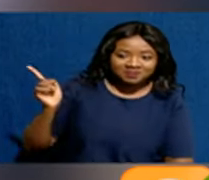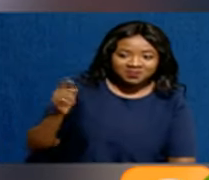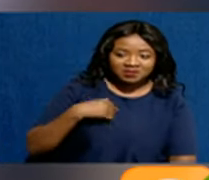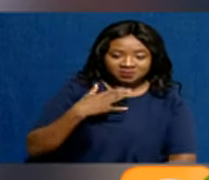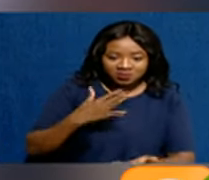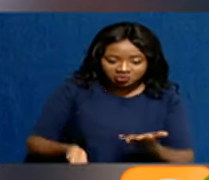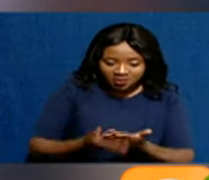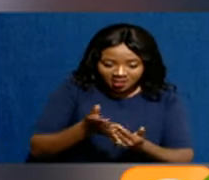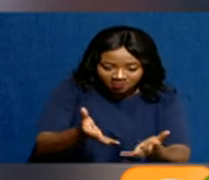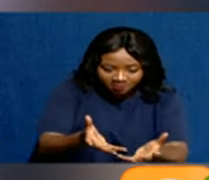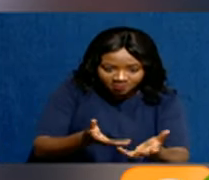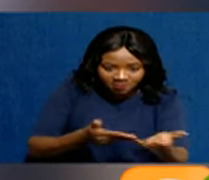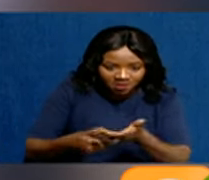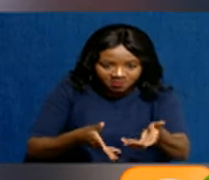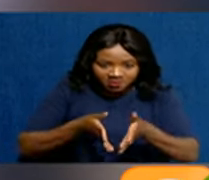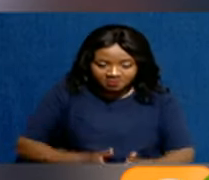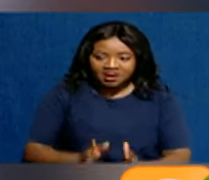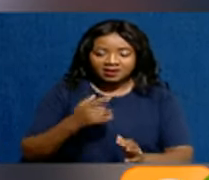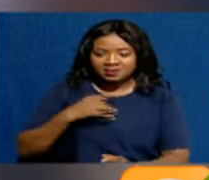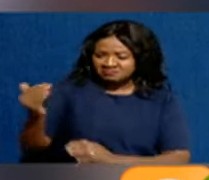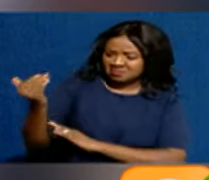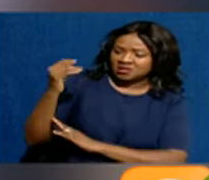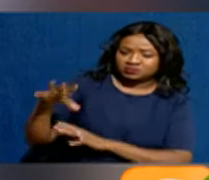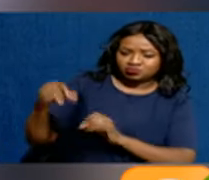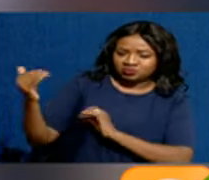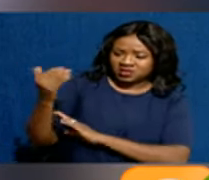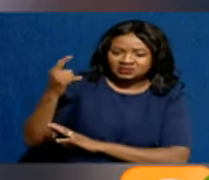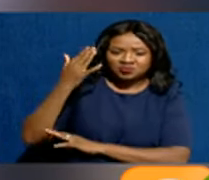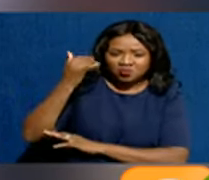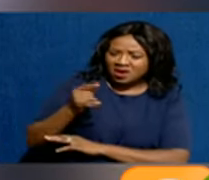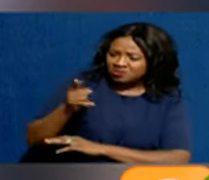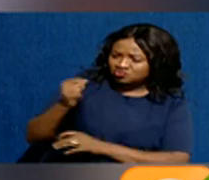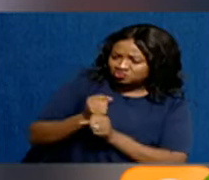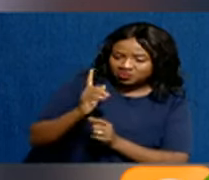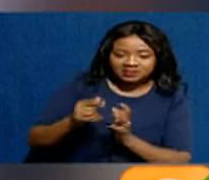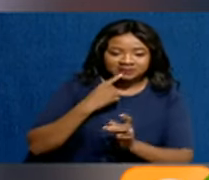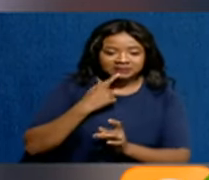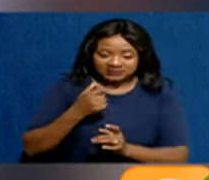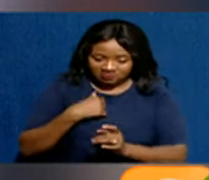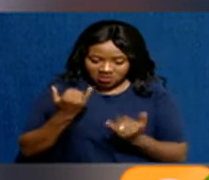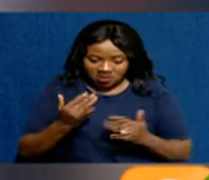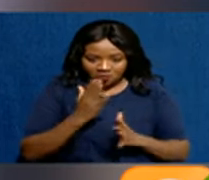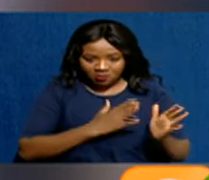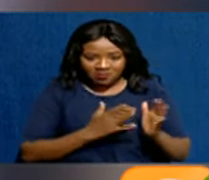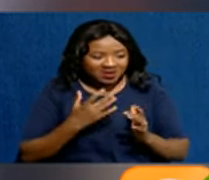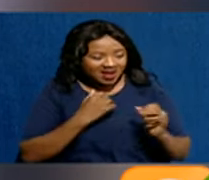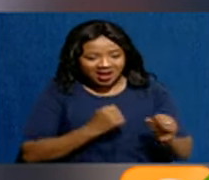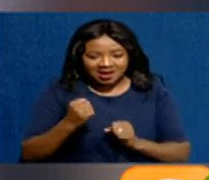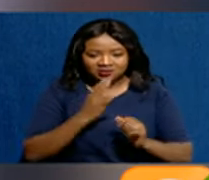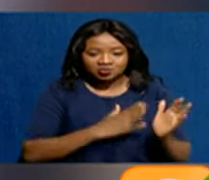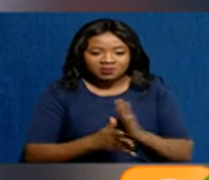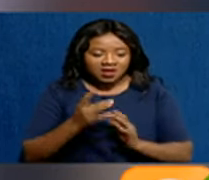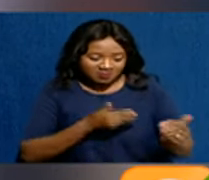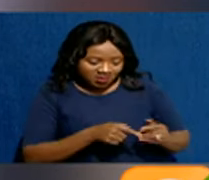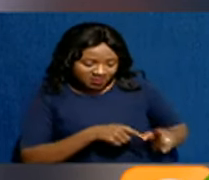nilifanya hivyo. Then I told her I had to make an arrangement to take care of the baby mwenye